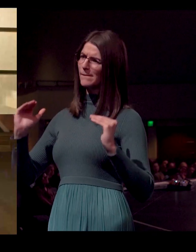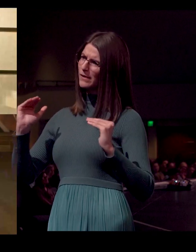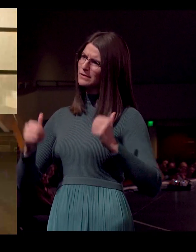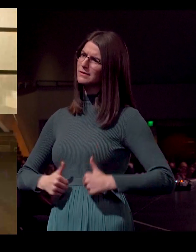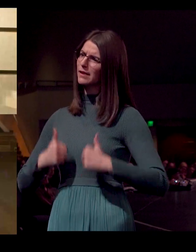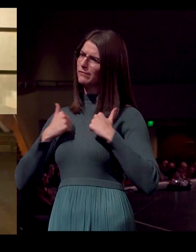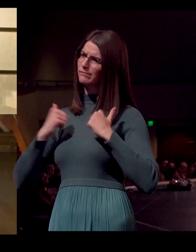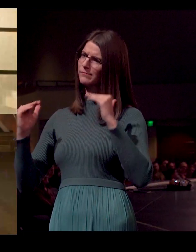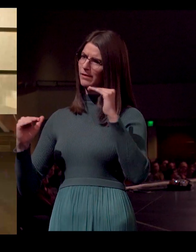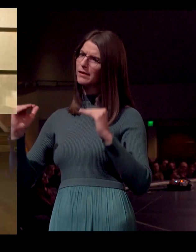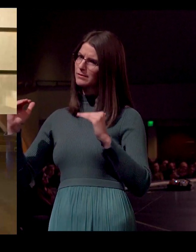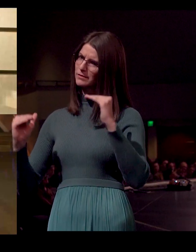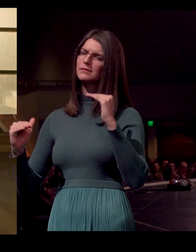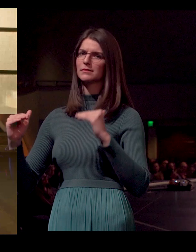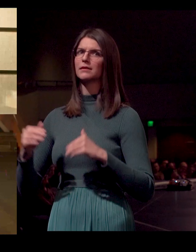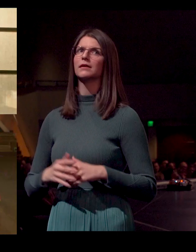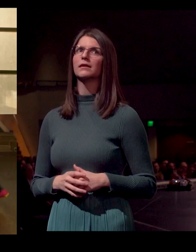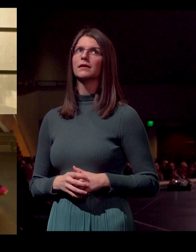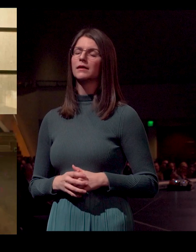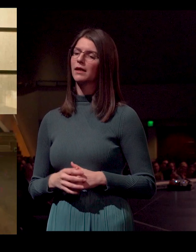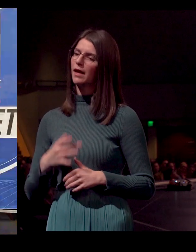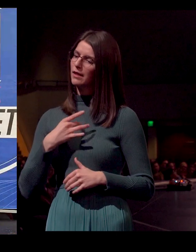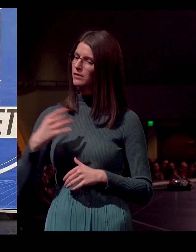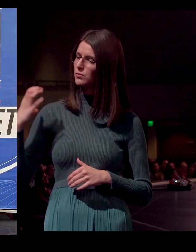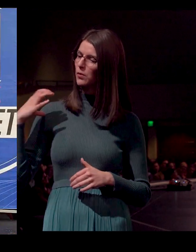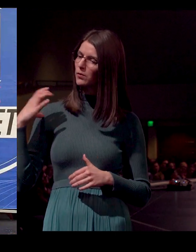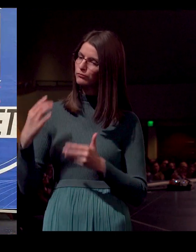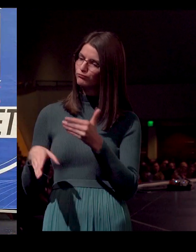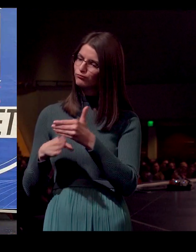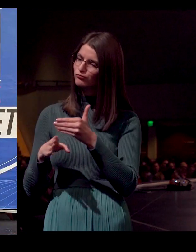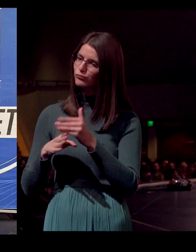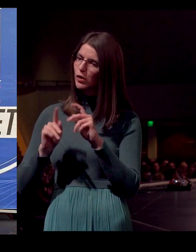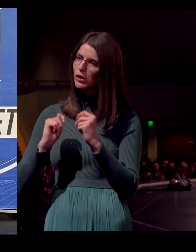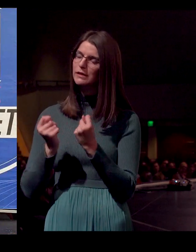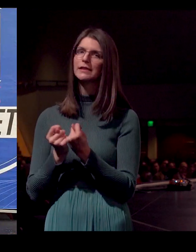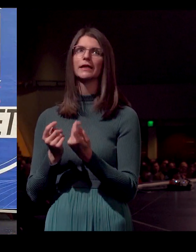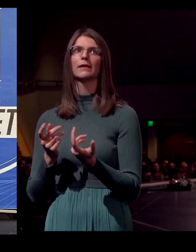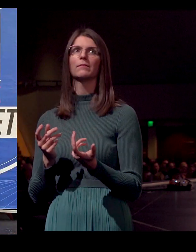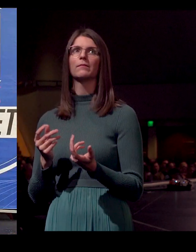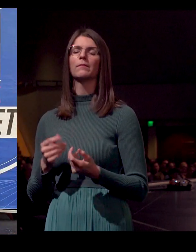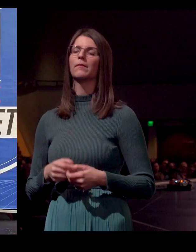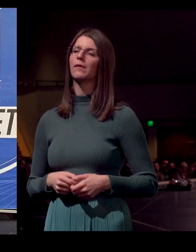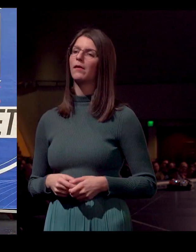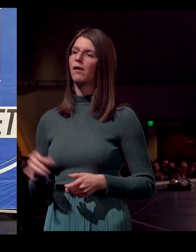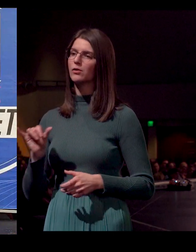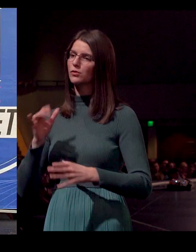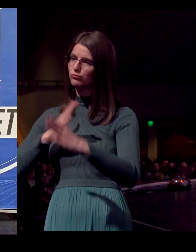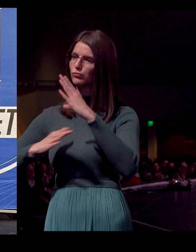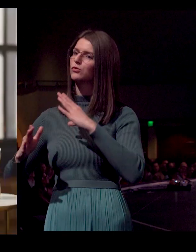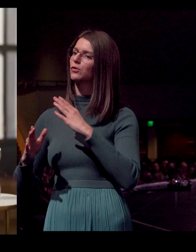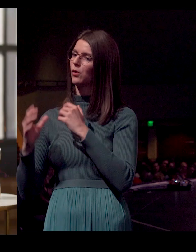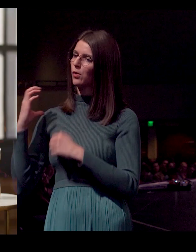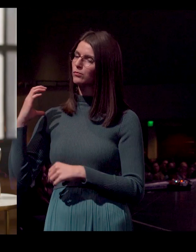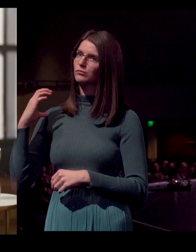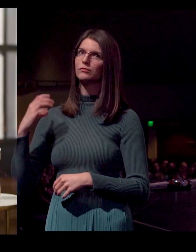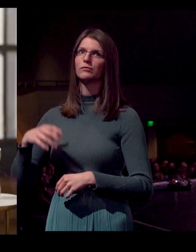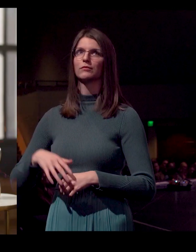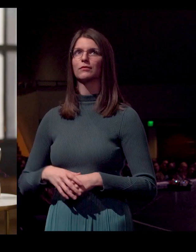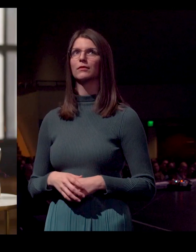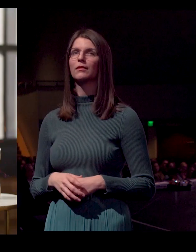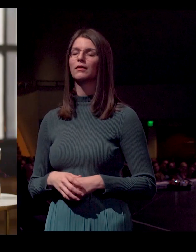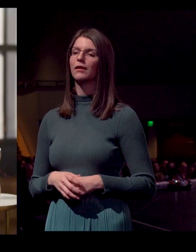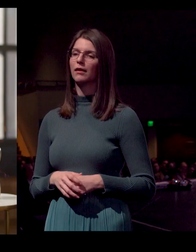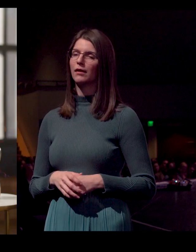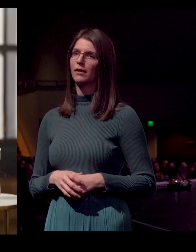soccer team and then also coaching jiu-jitsu. And he's been a